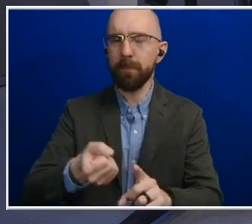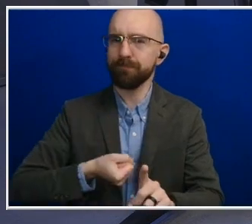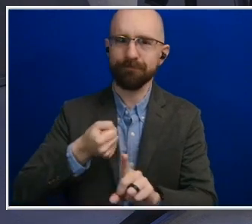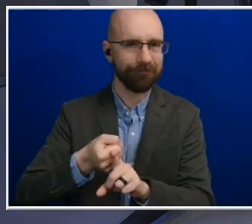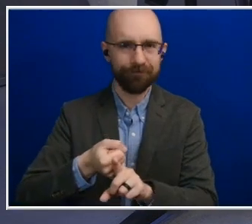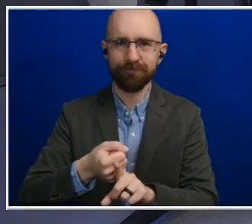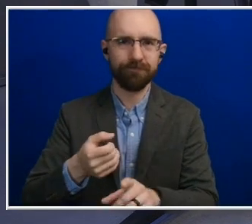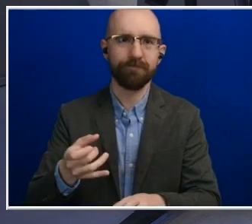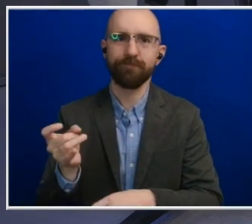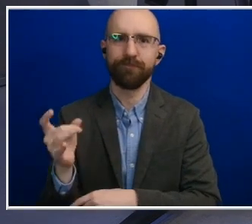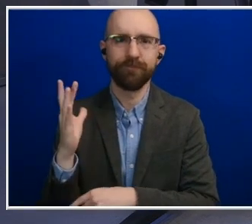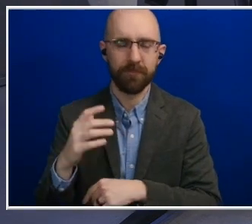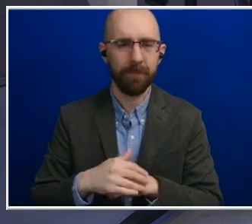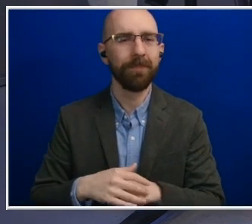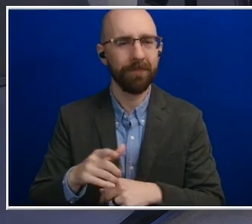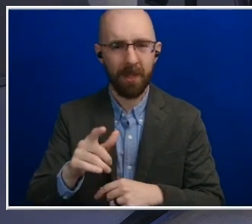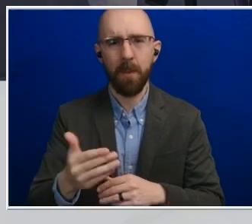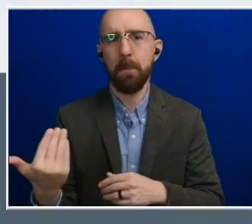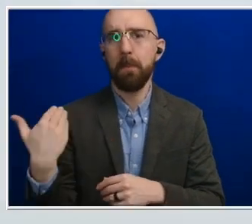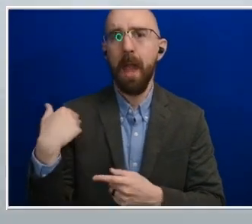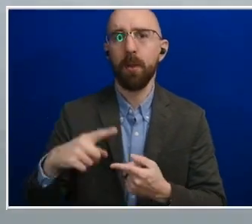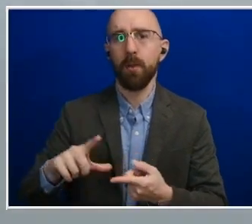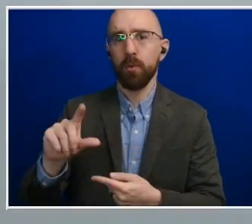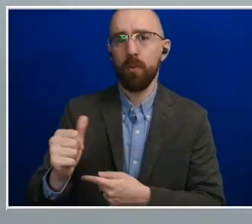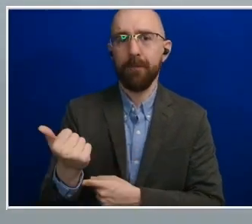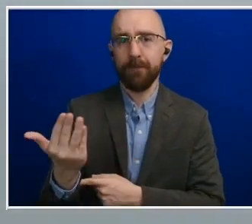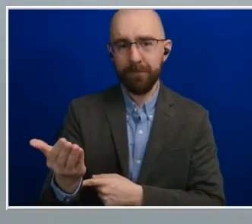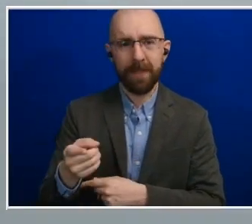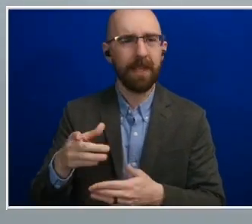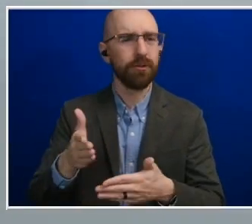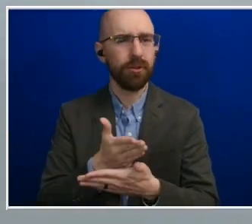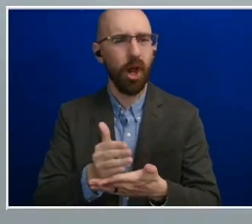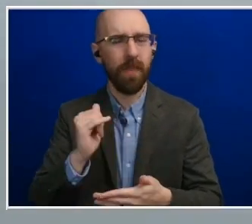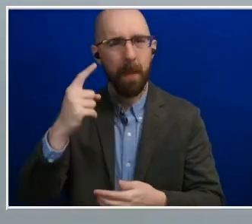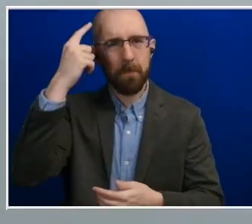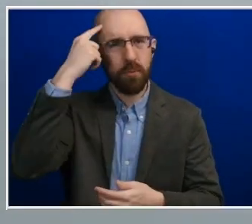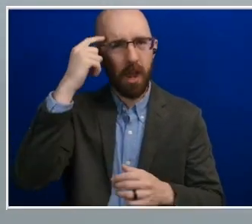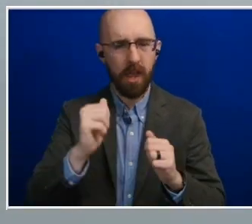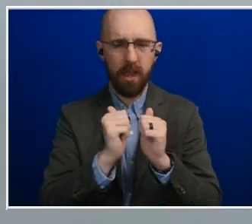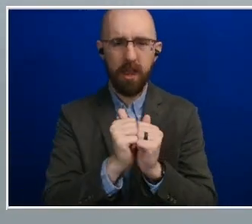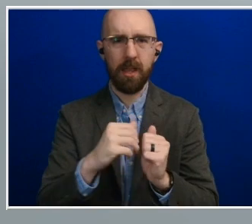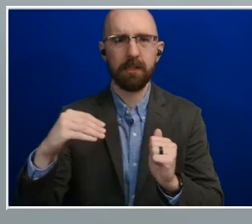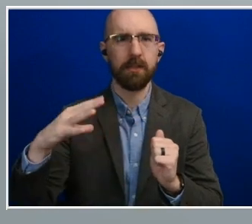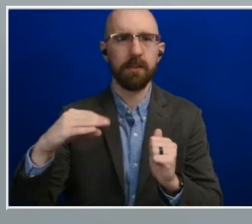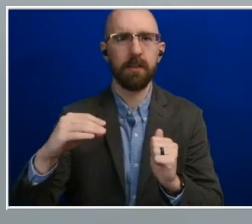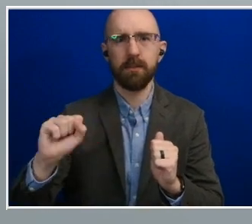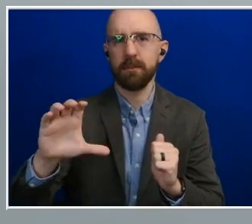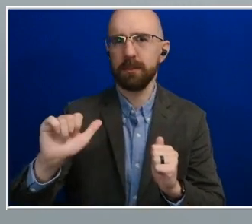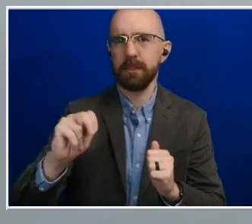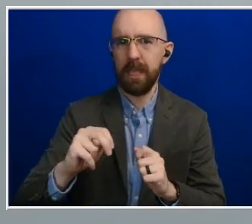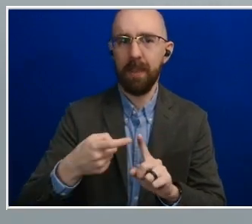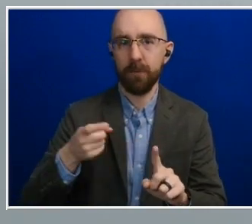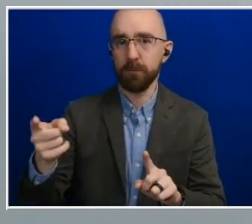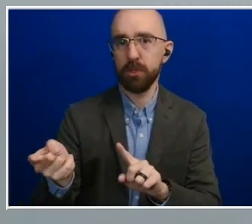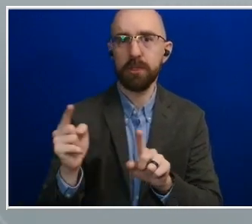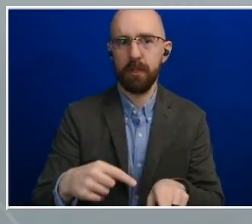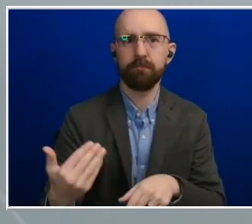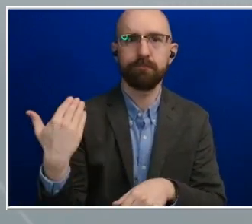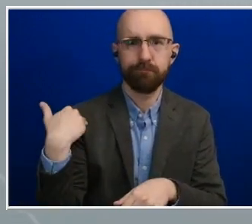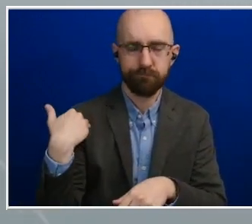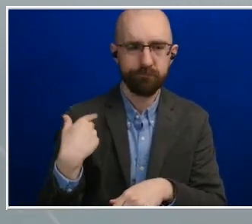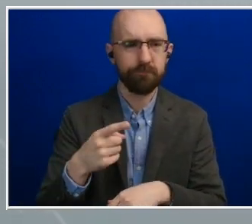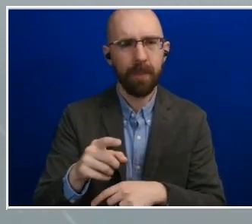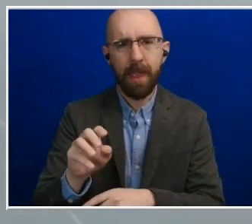to 2015. And let's share this brain scan from when she was here back then. What are we looking at? This was an MRA. So